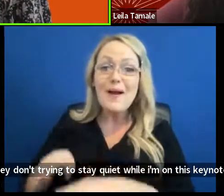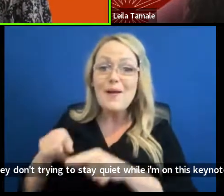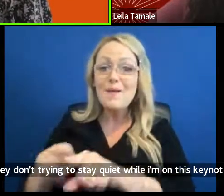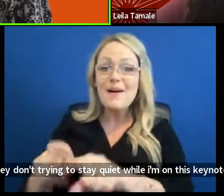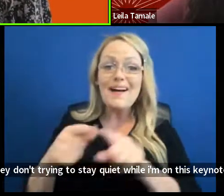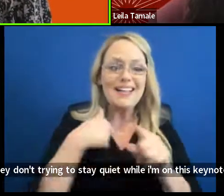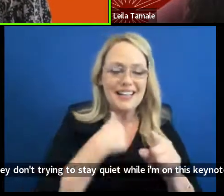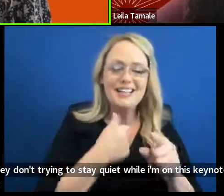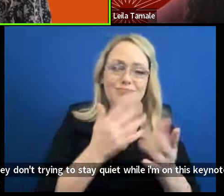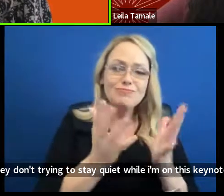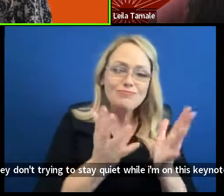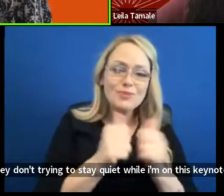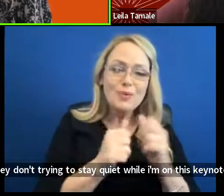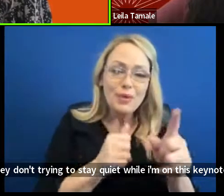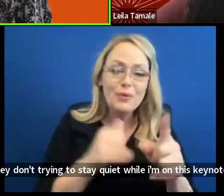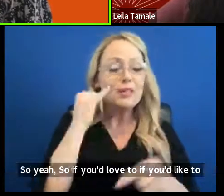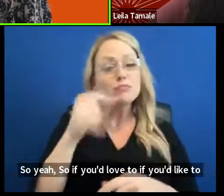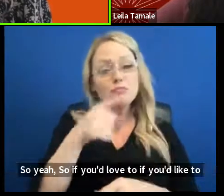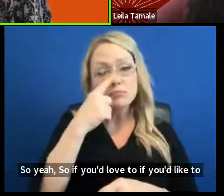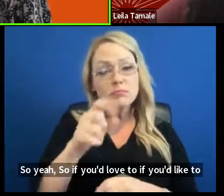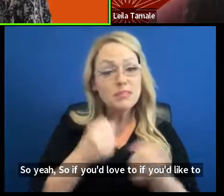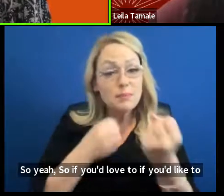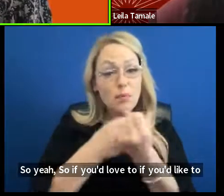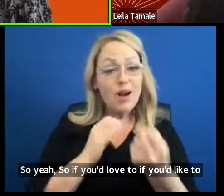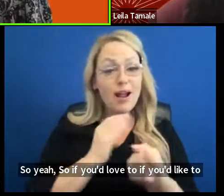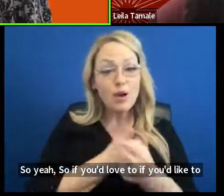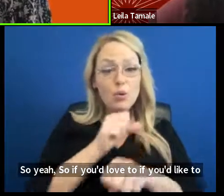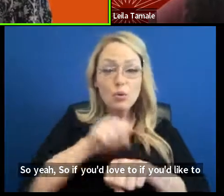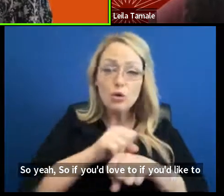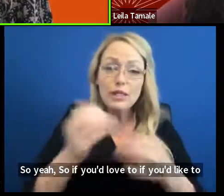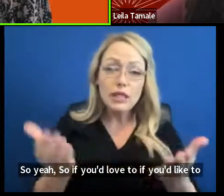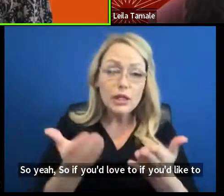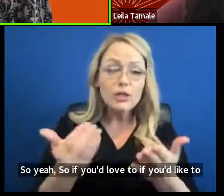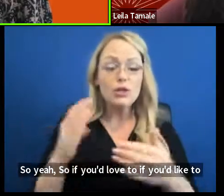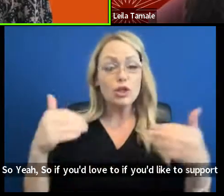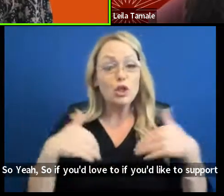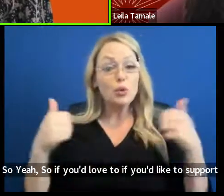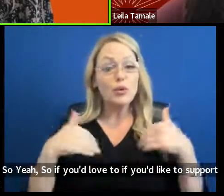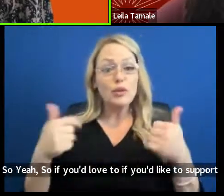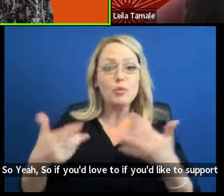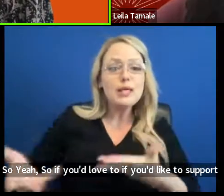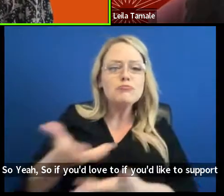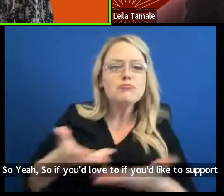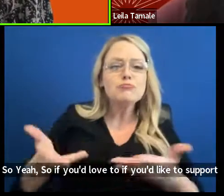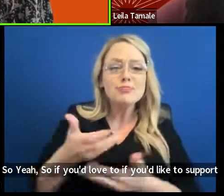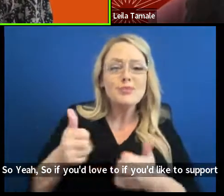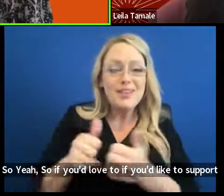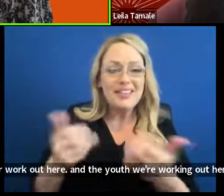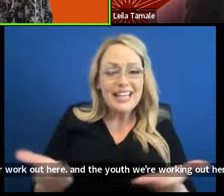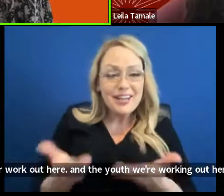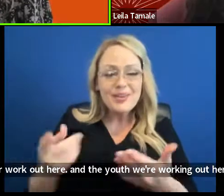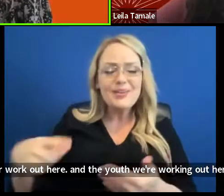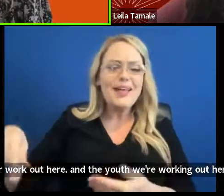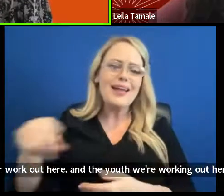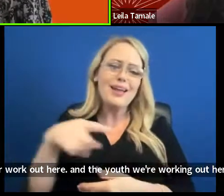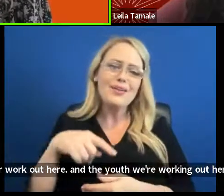so if you'd like to support our work out here, and the youth who are working out here, they're the ones that are